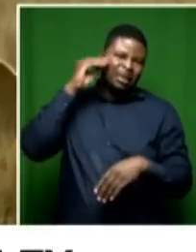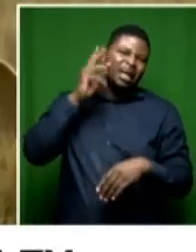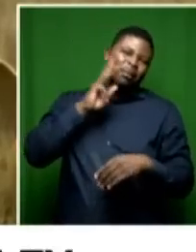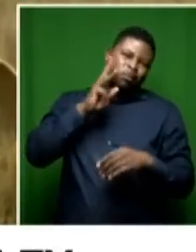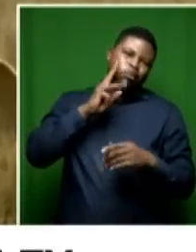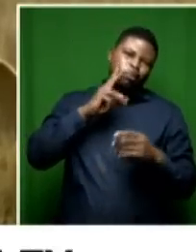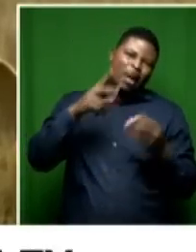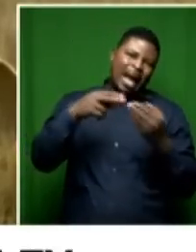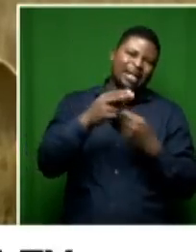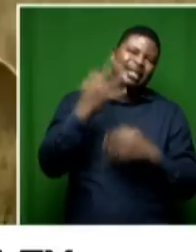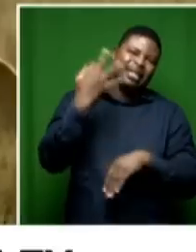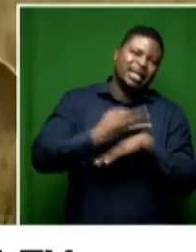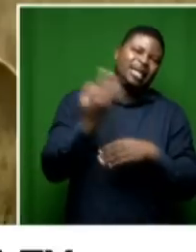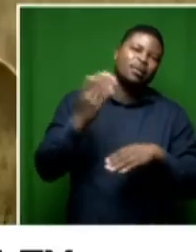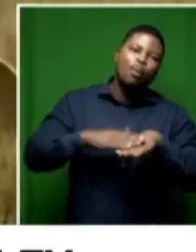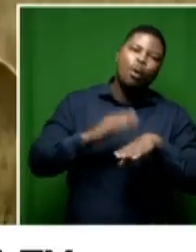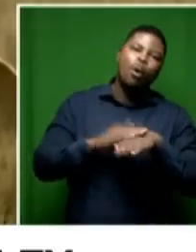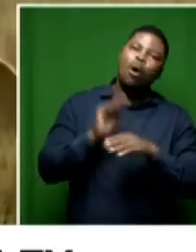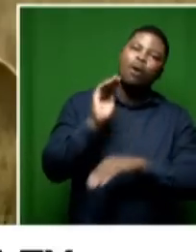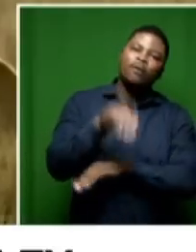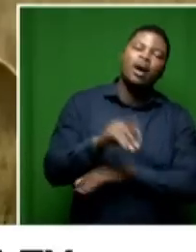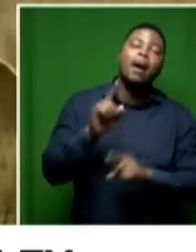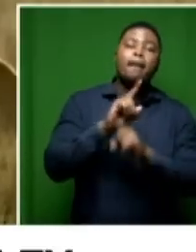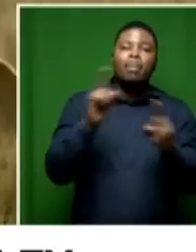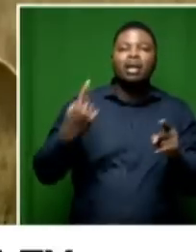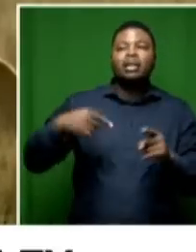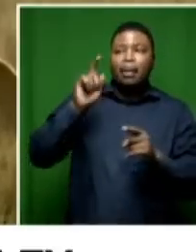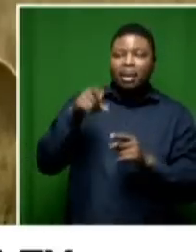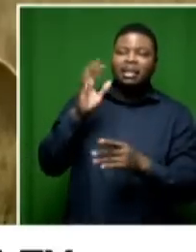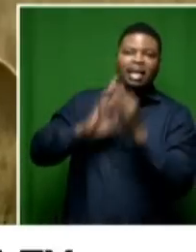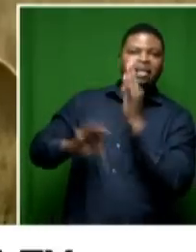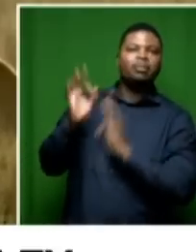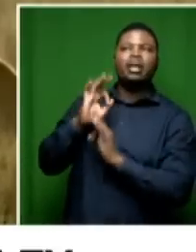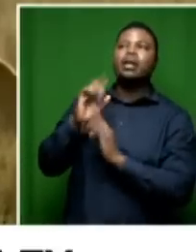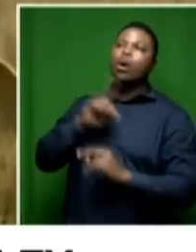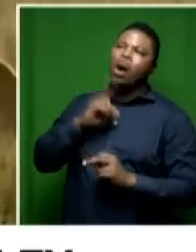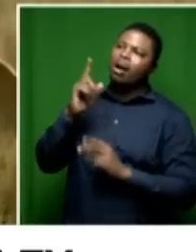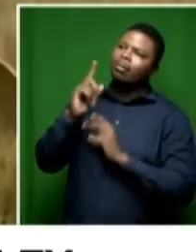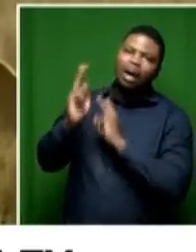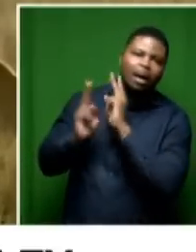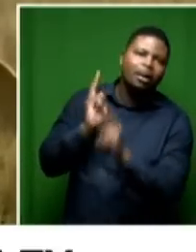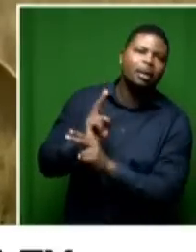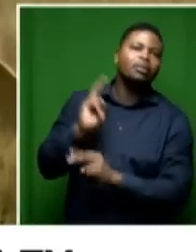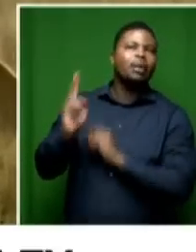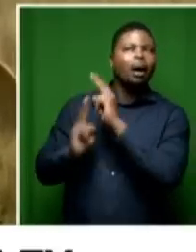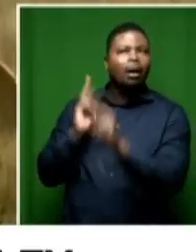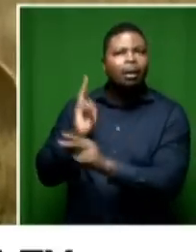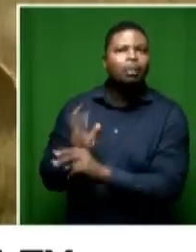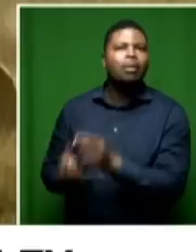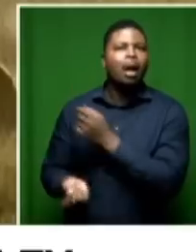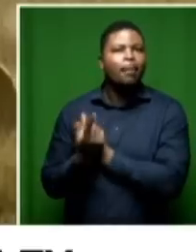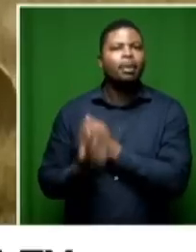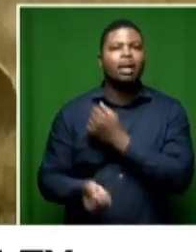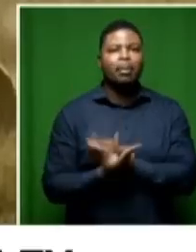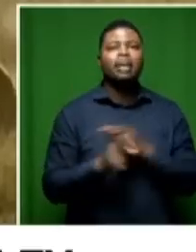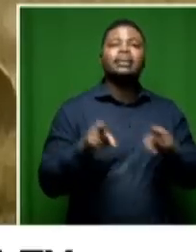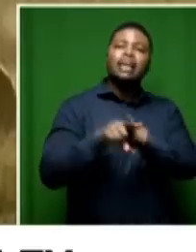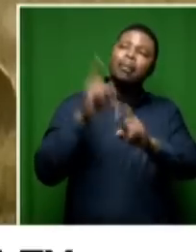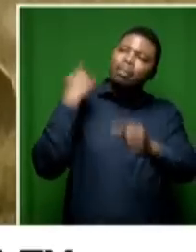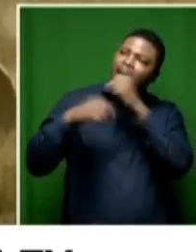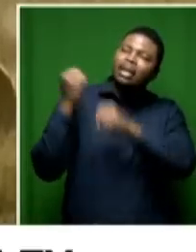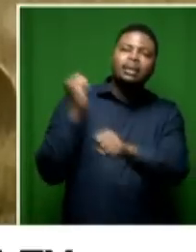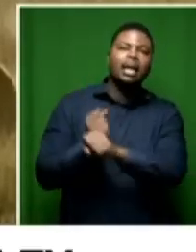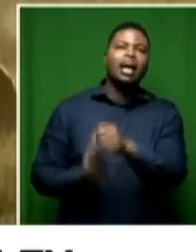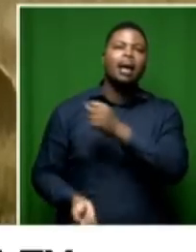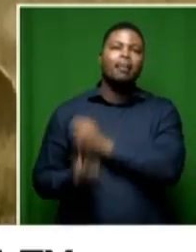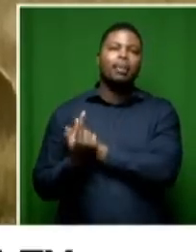this and why they need to do this yet again, because last year, just in November, they also worked on the infrastructure. I